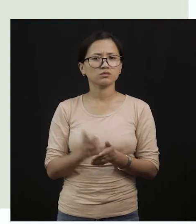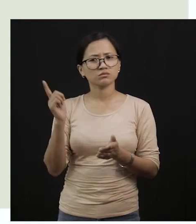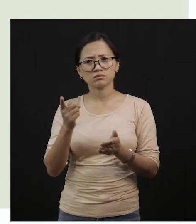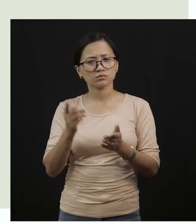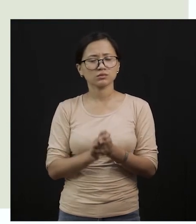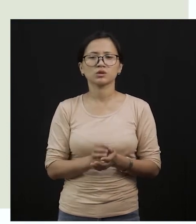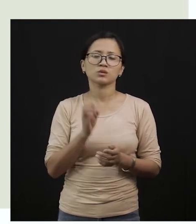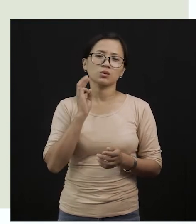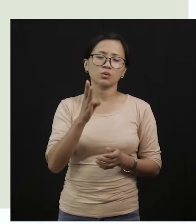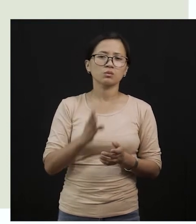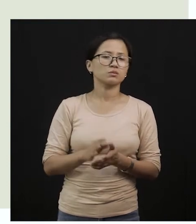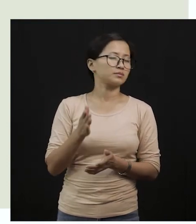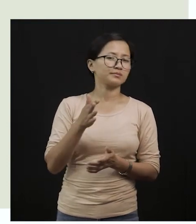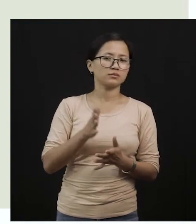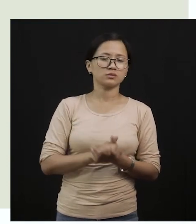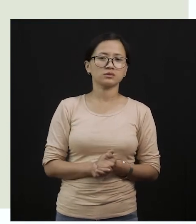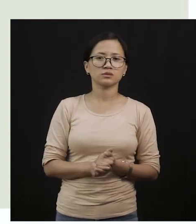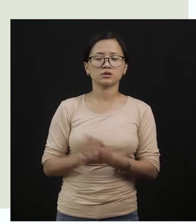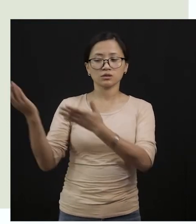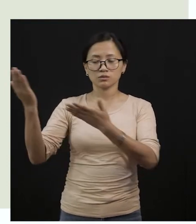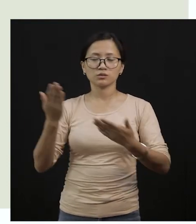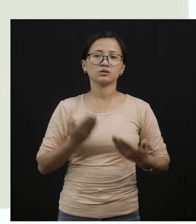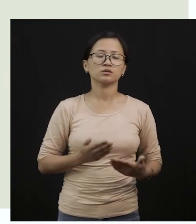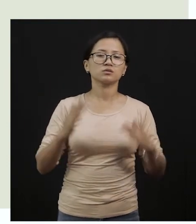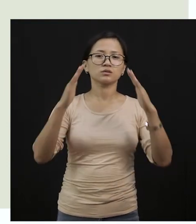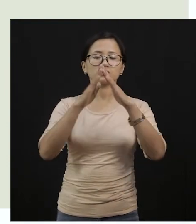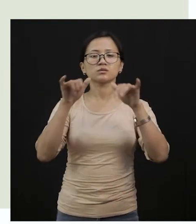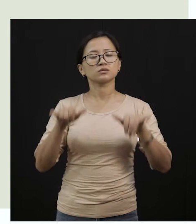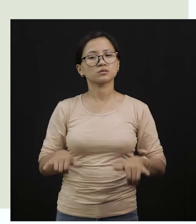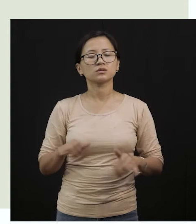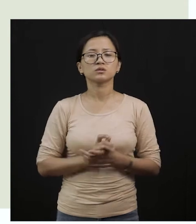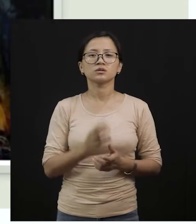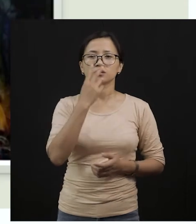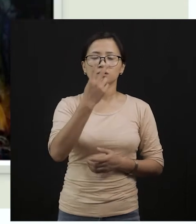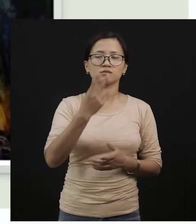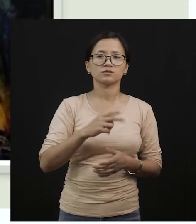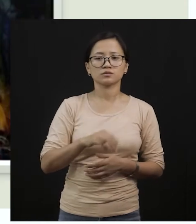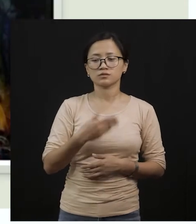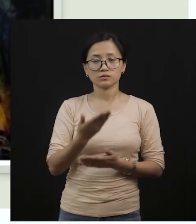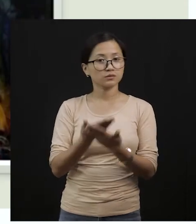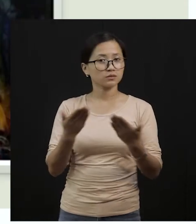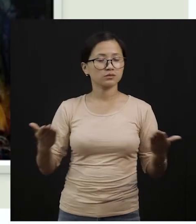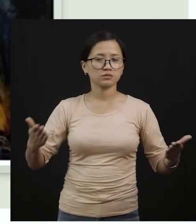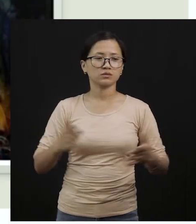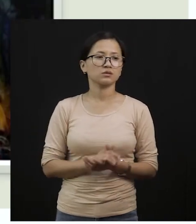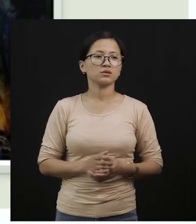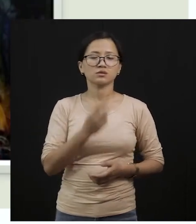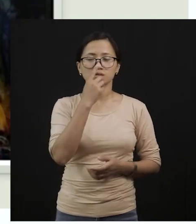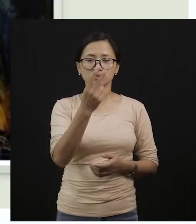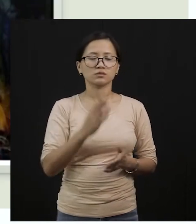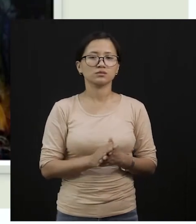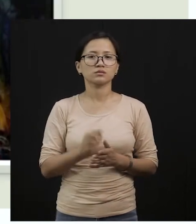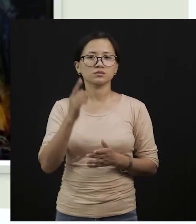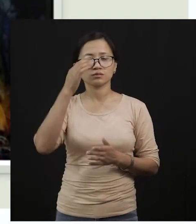take even those things and bring them to their home where they stay and they look after them. Okay, these are some pictures that we